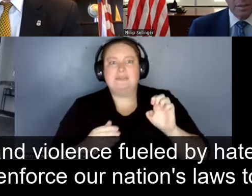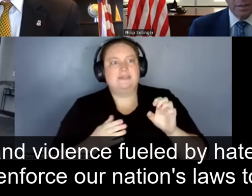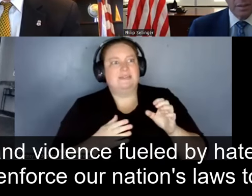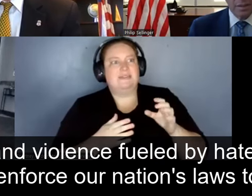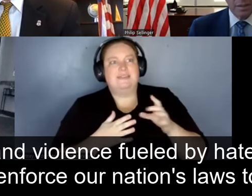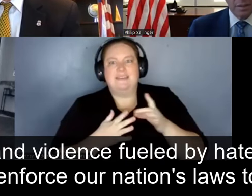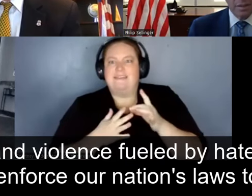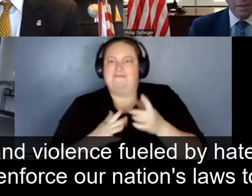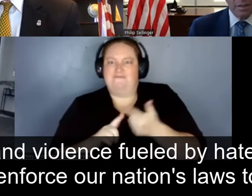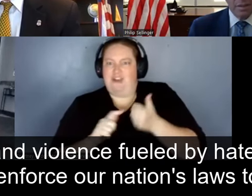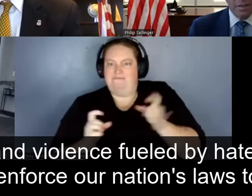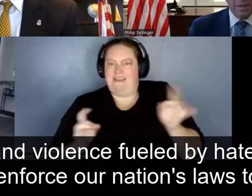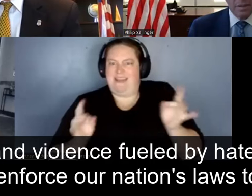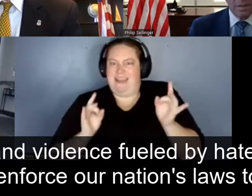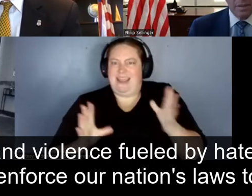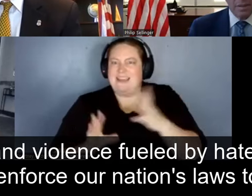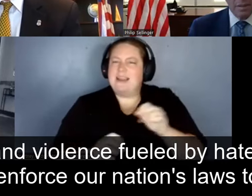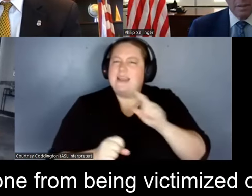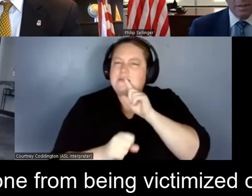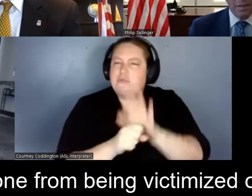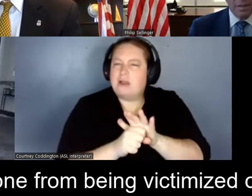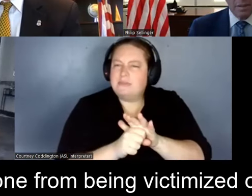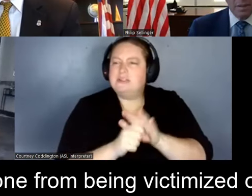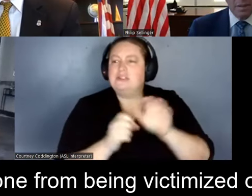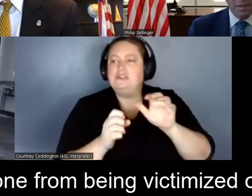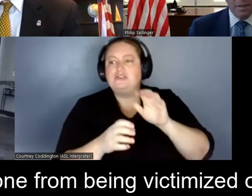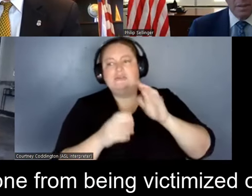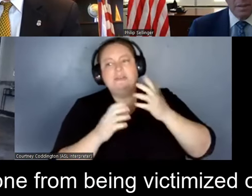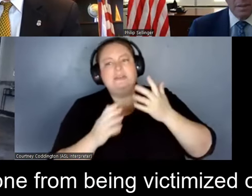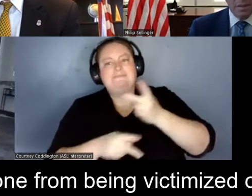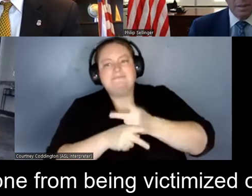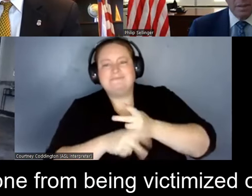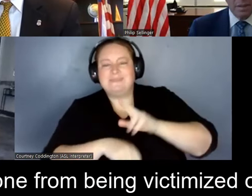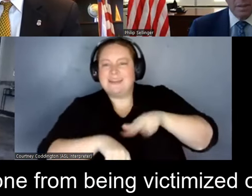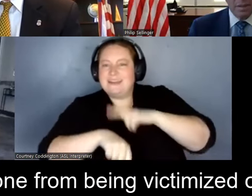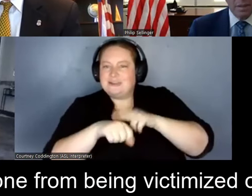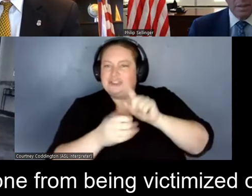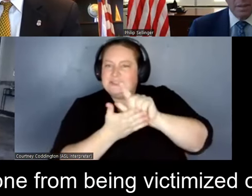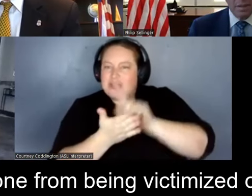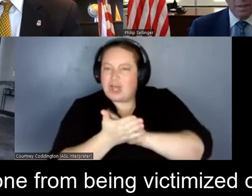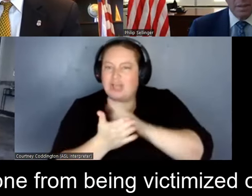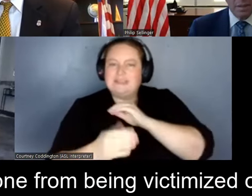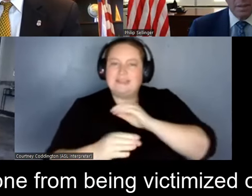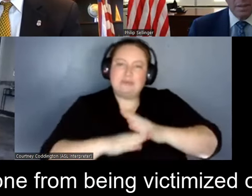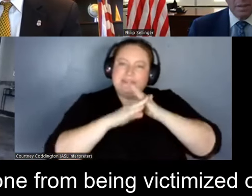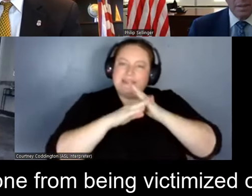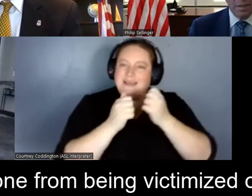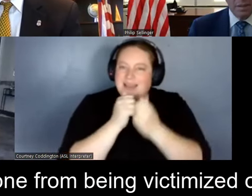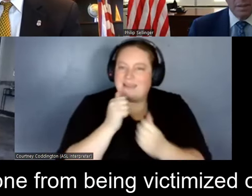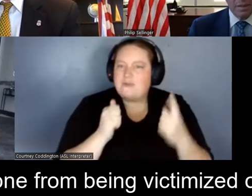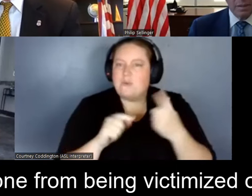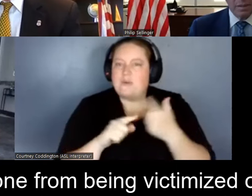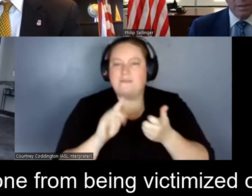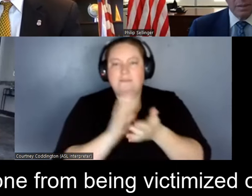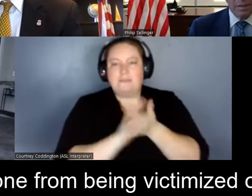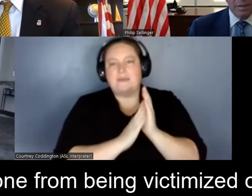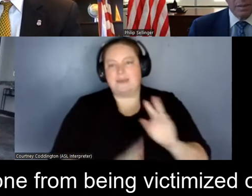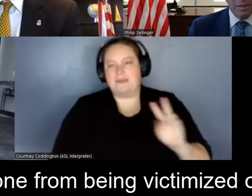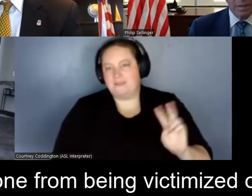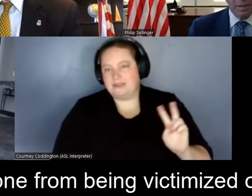promise to enforce our nation's laws to prevent and protect everyone from being victimized